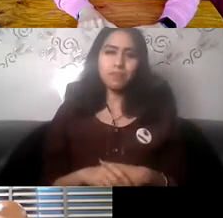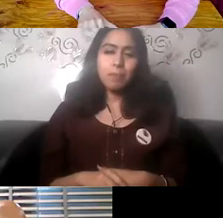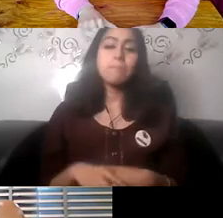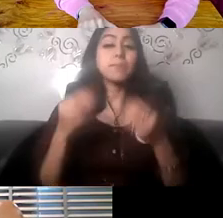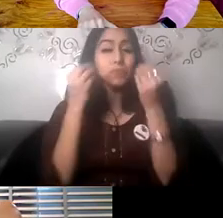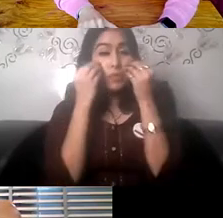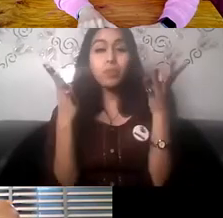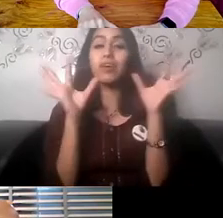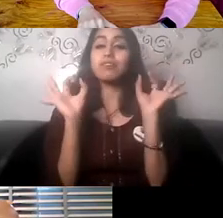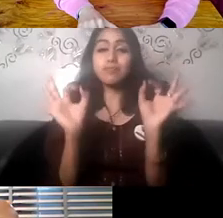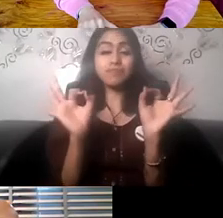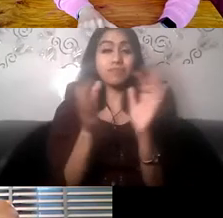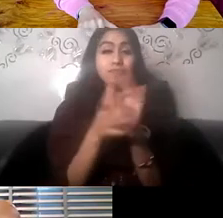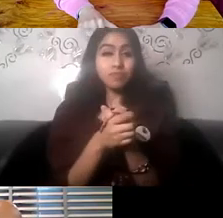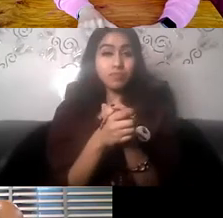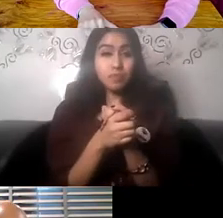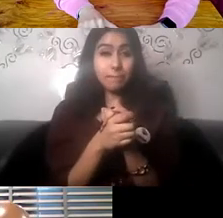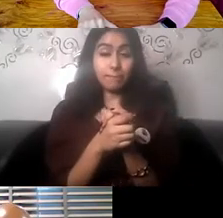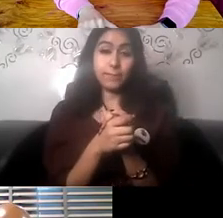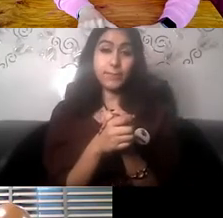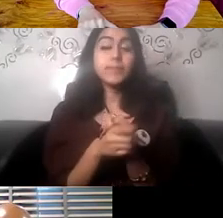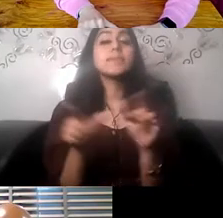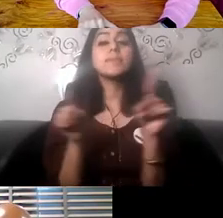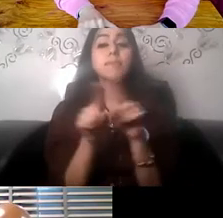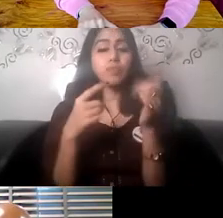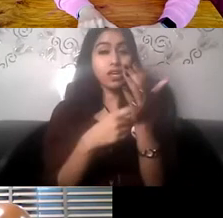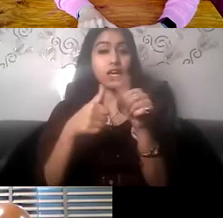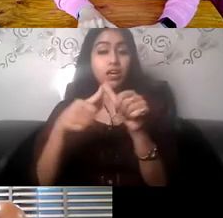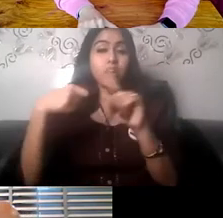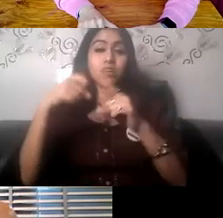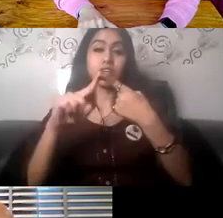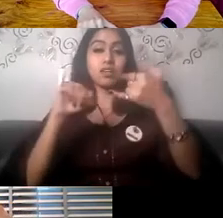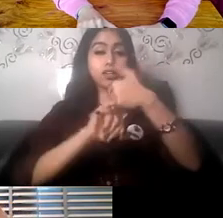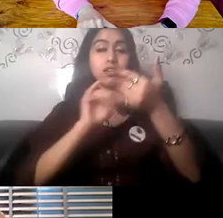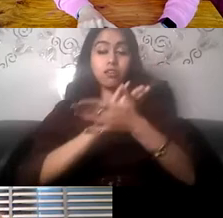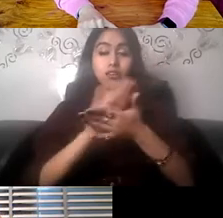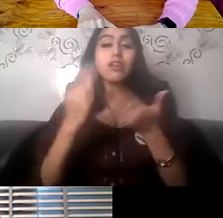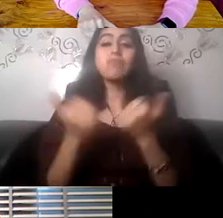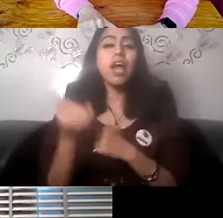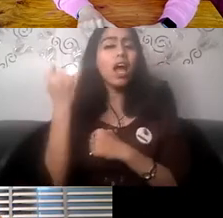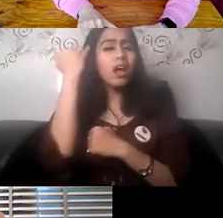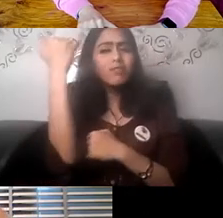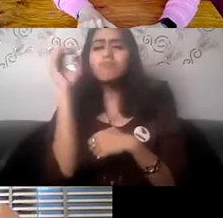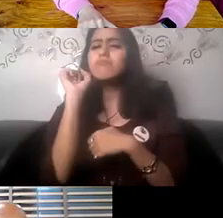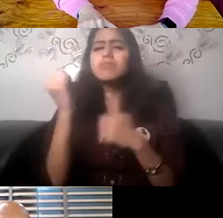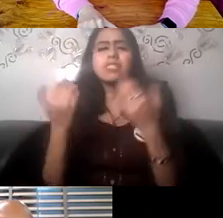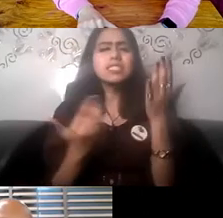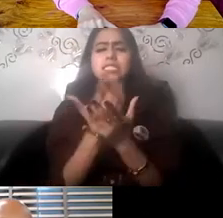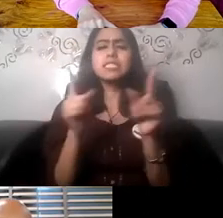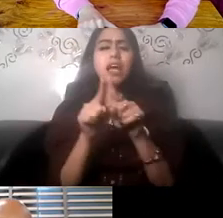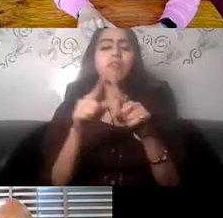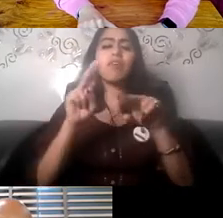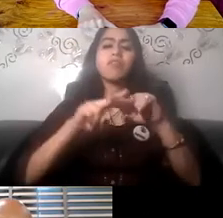Wonderful. And I want to move to Mr. Rajesh Ranjan Singh to get some ideas on